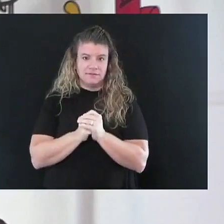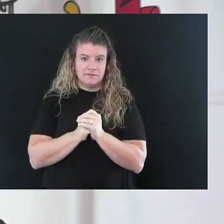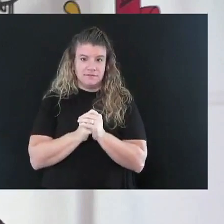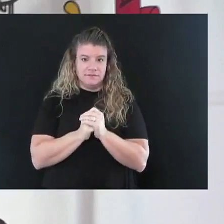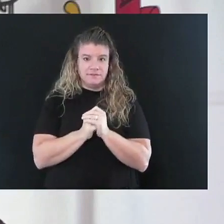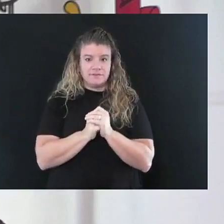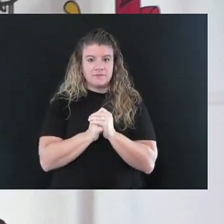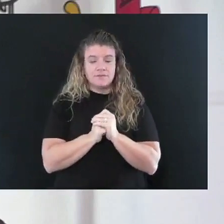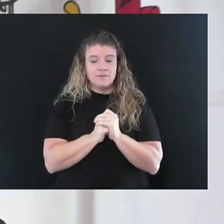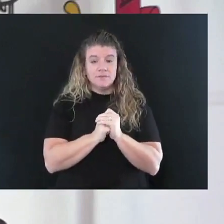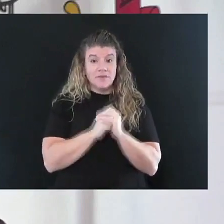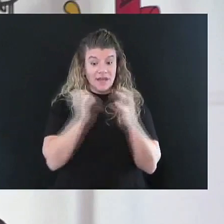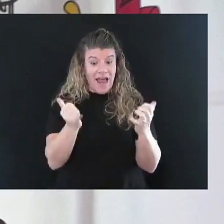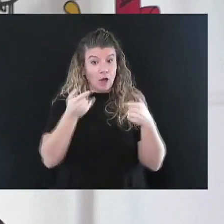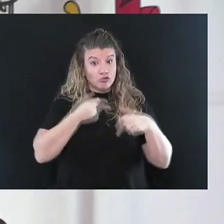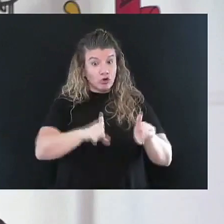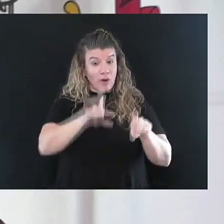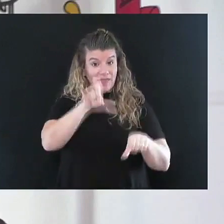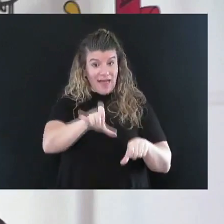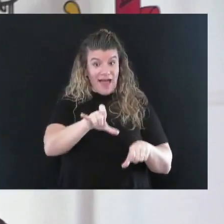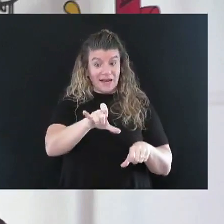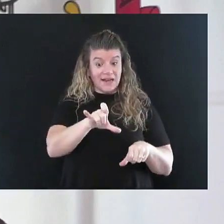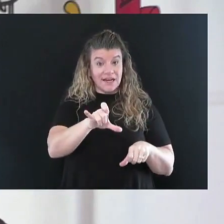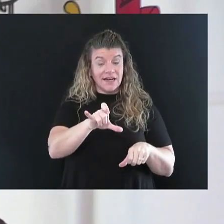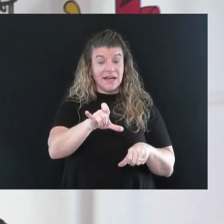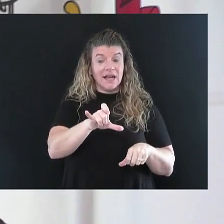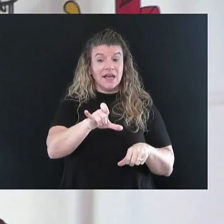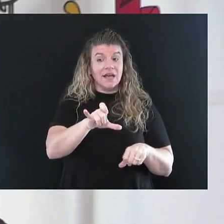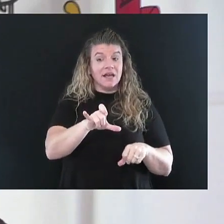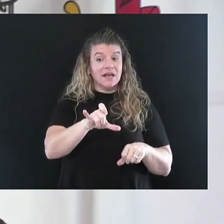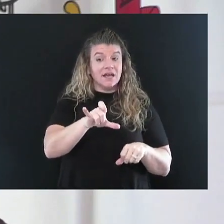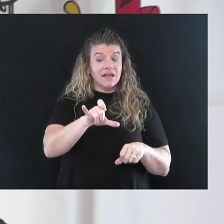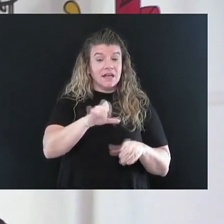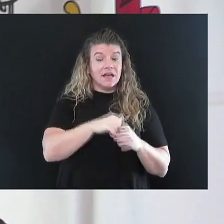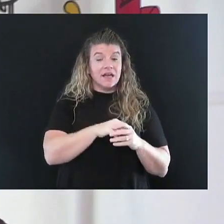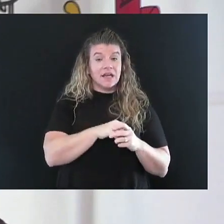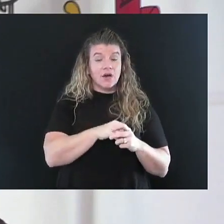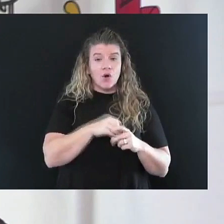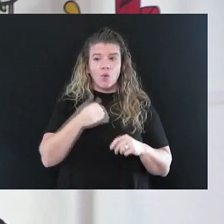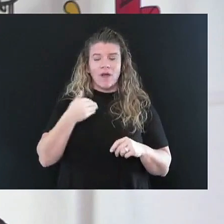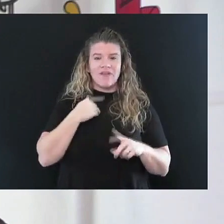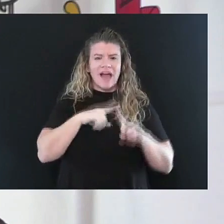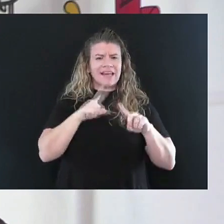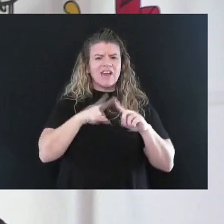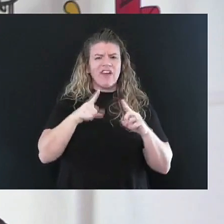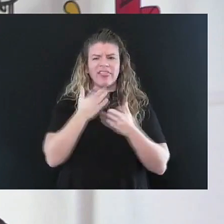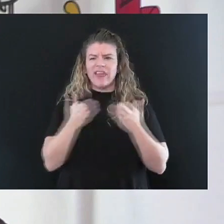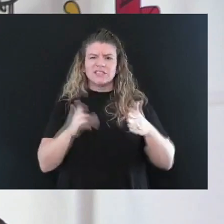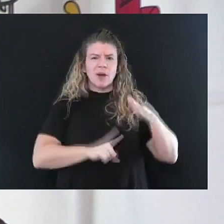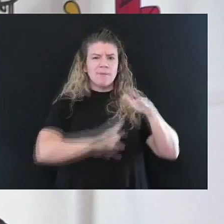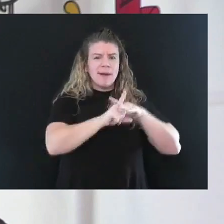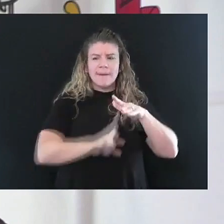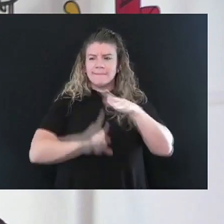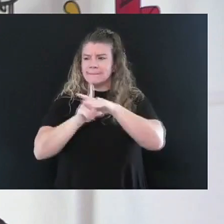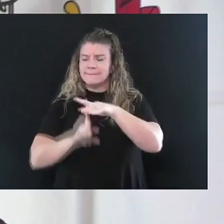Now, in doing so, you know, we've had situations to where we